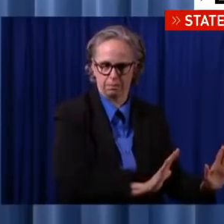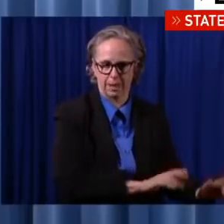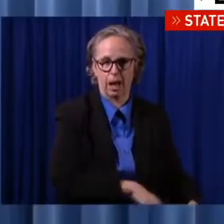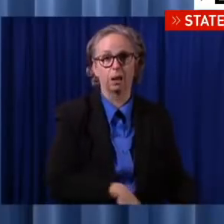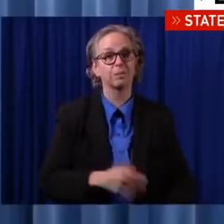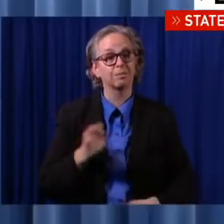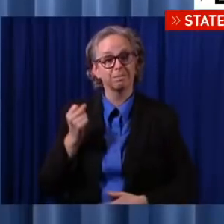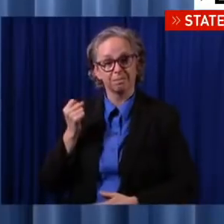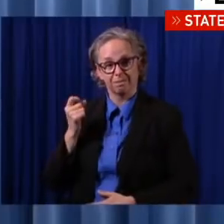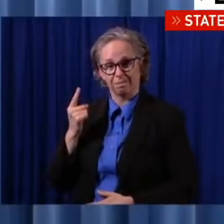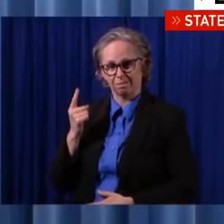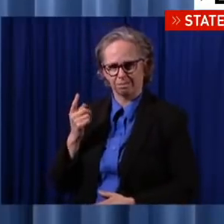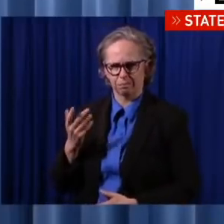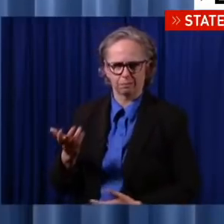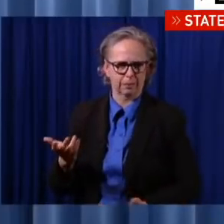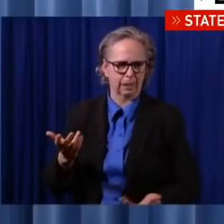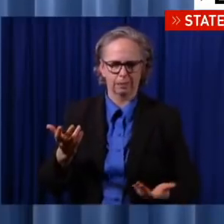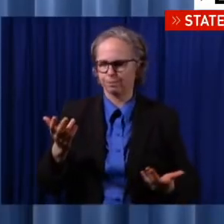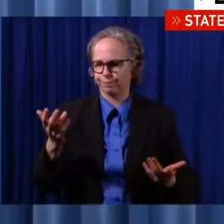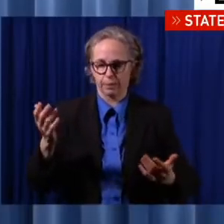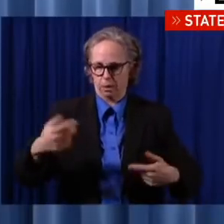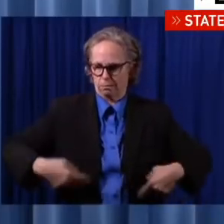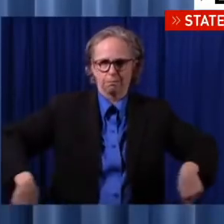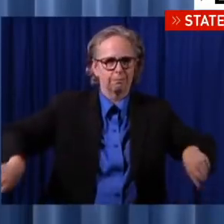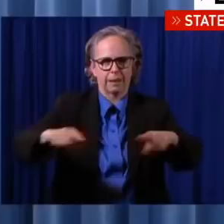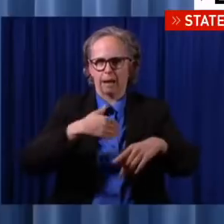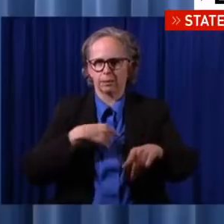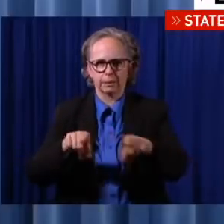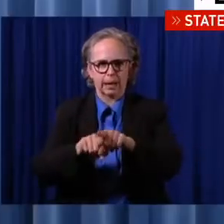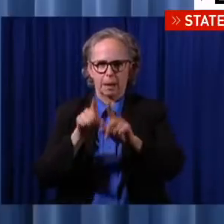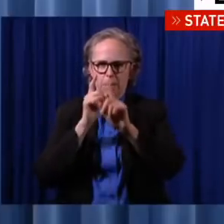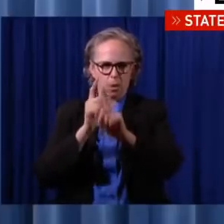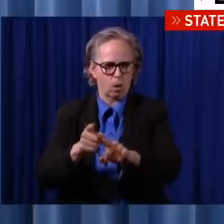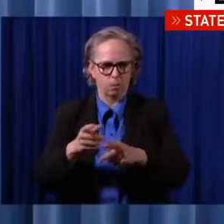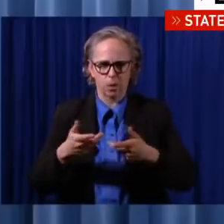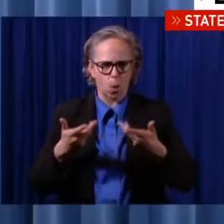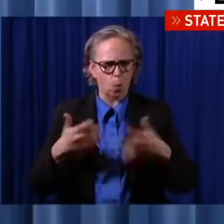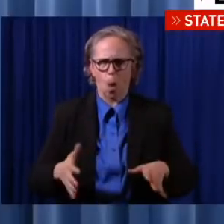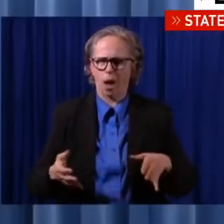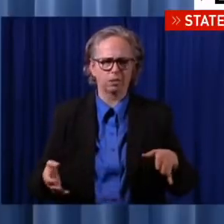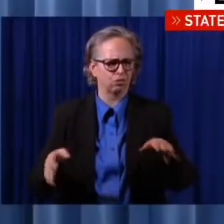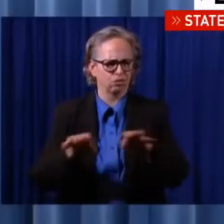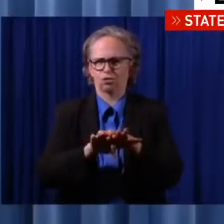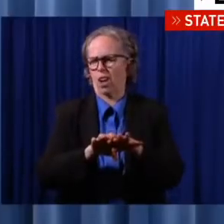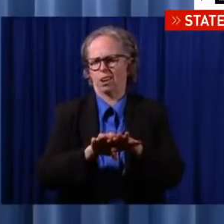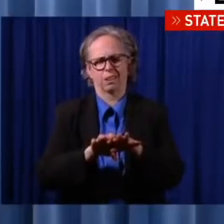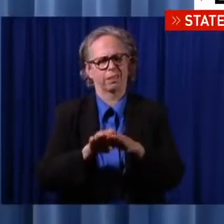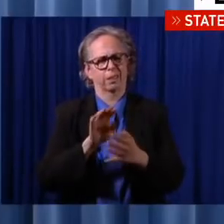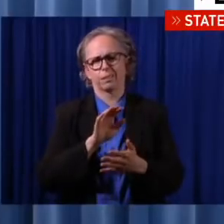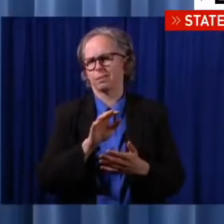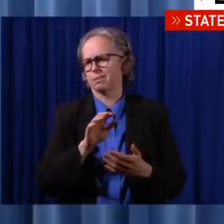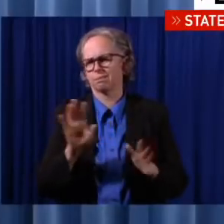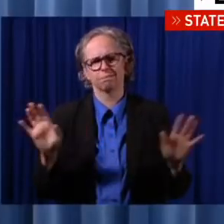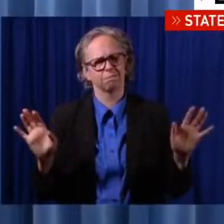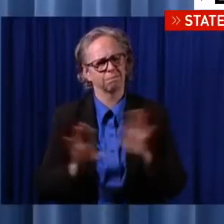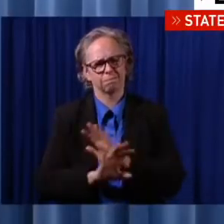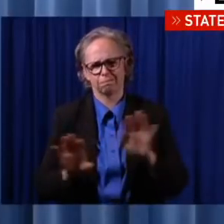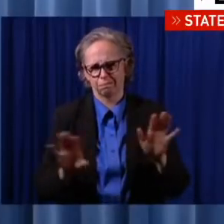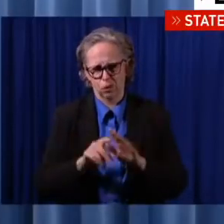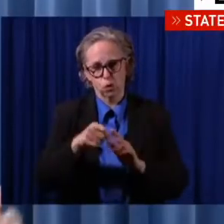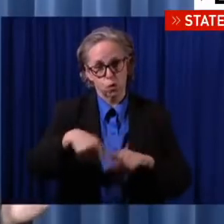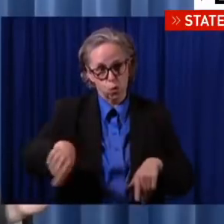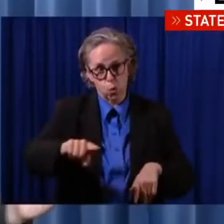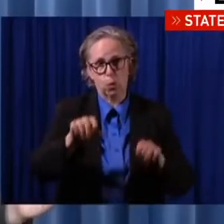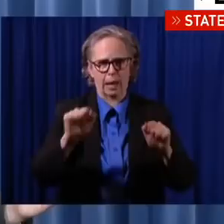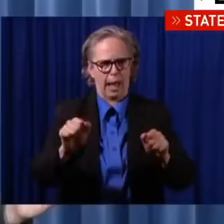goal, and that is not to shut things down. And we have this within our control. And by our